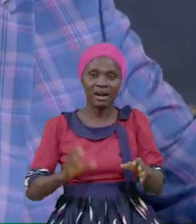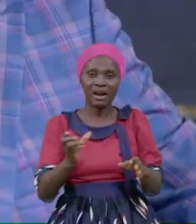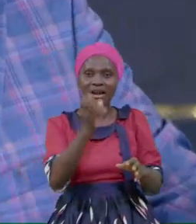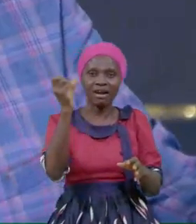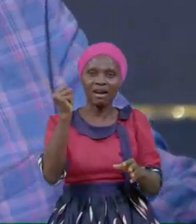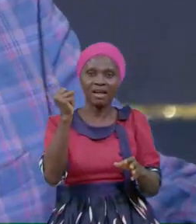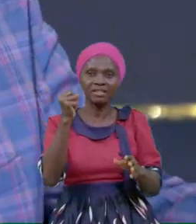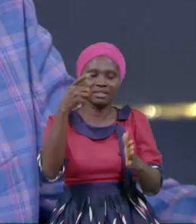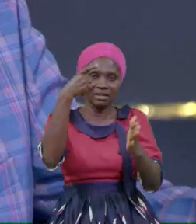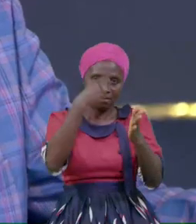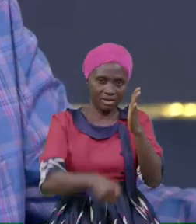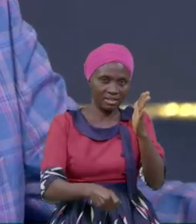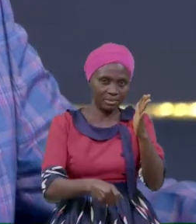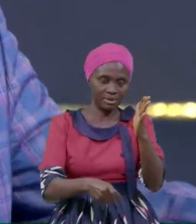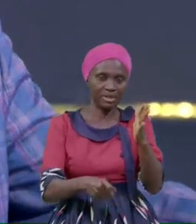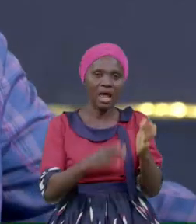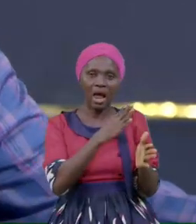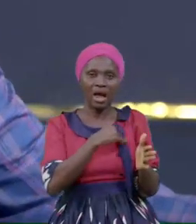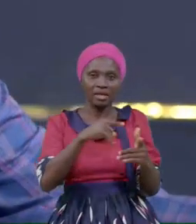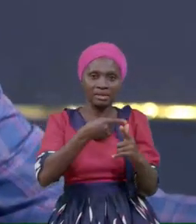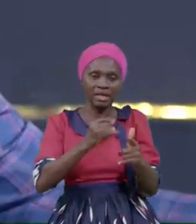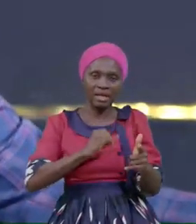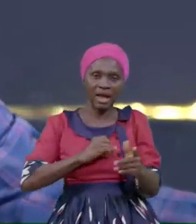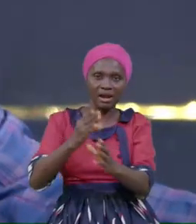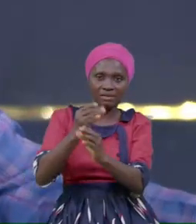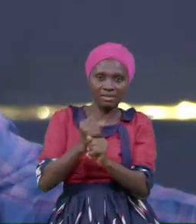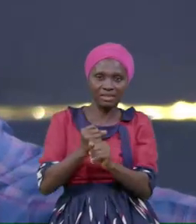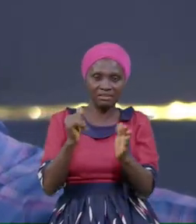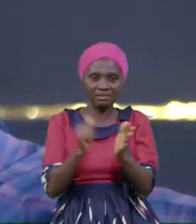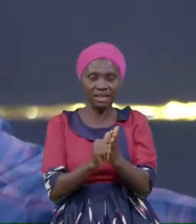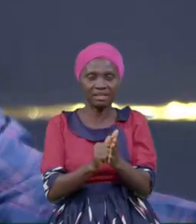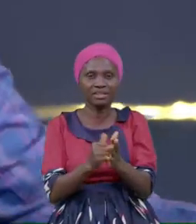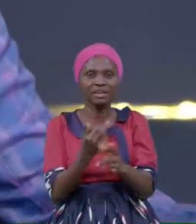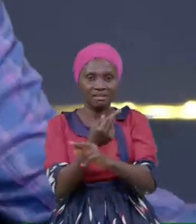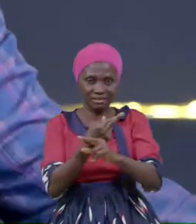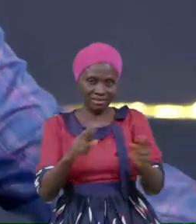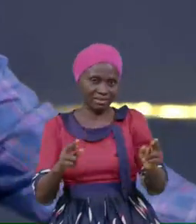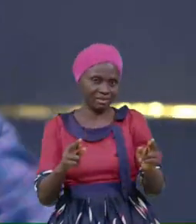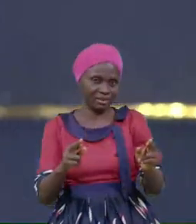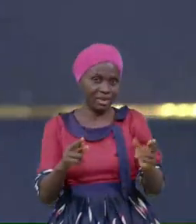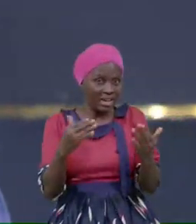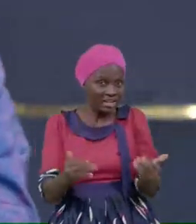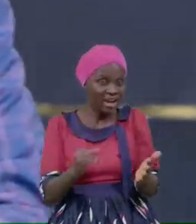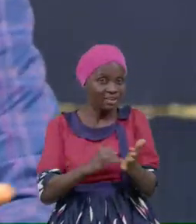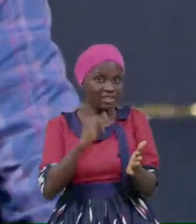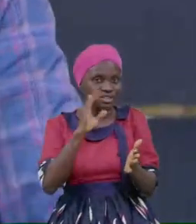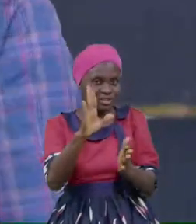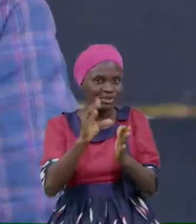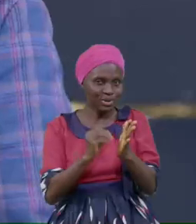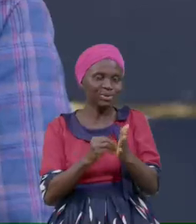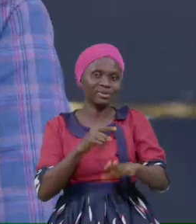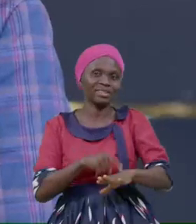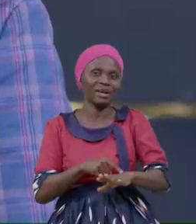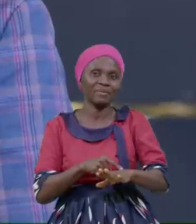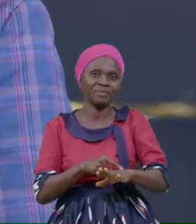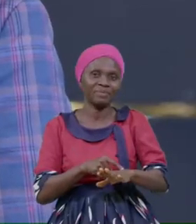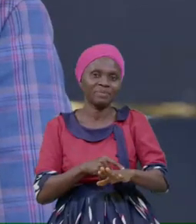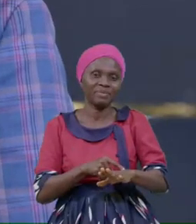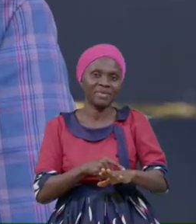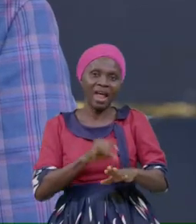I received that redemption. Now it's your turn. I've taken my own salvation, I've taken